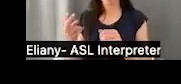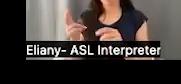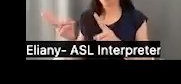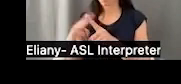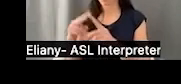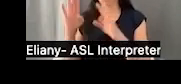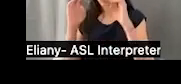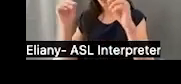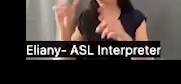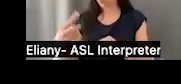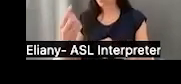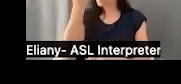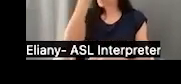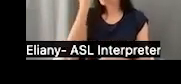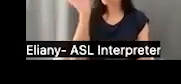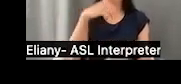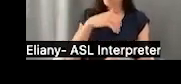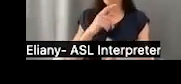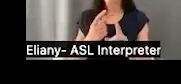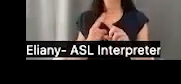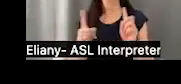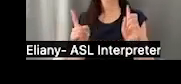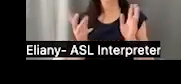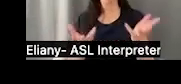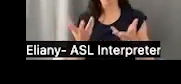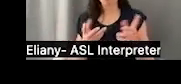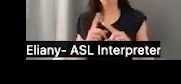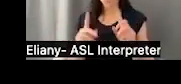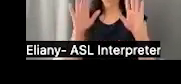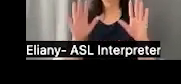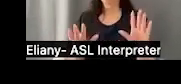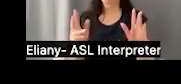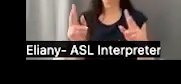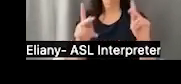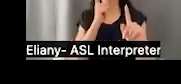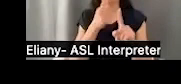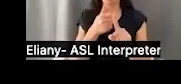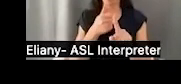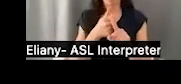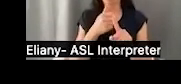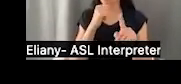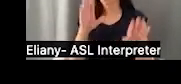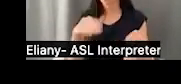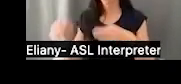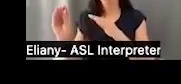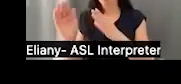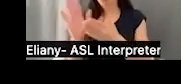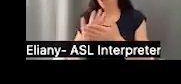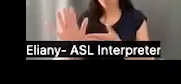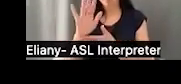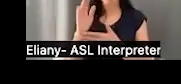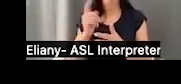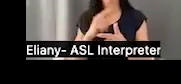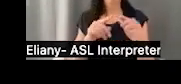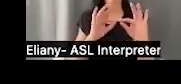kind of strange and kind of different, but it's a great idea for individuals who aren't maybe going to go away to college, and it's a way for families